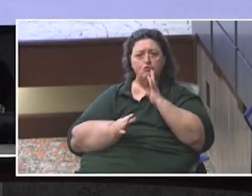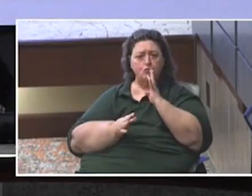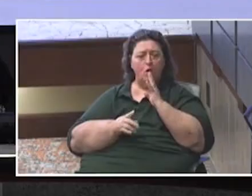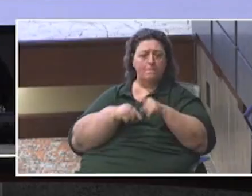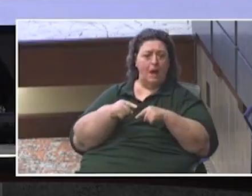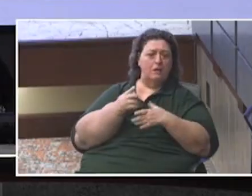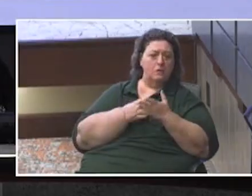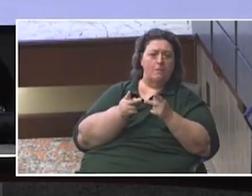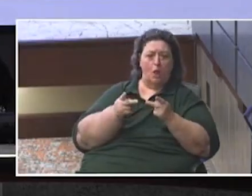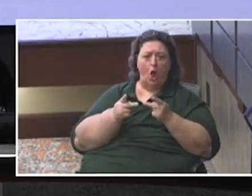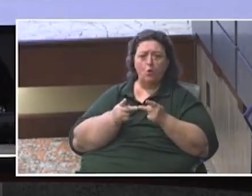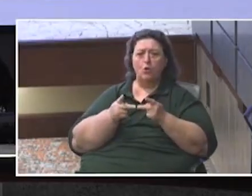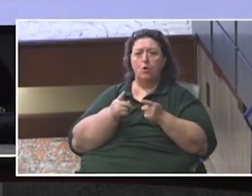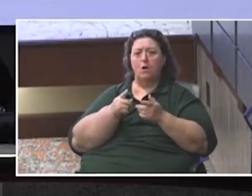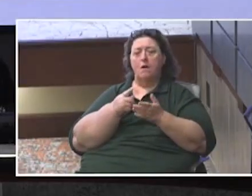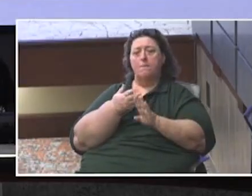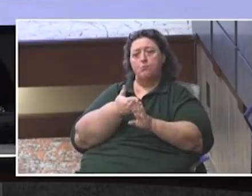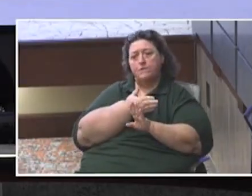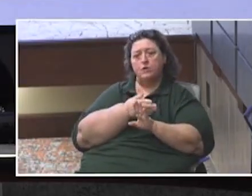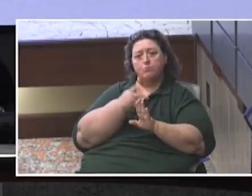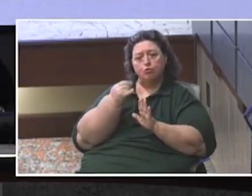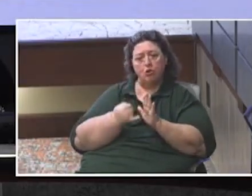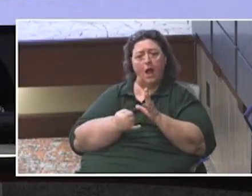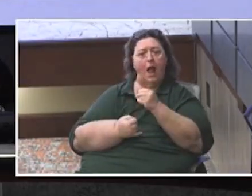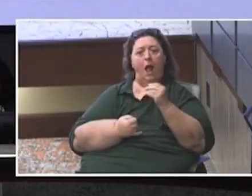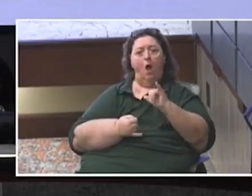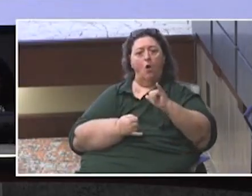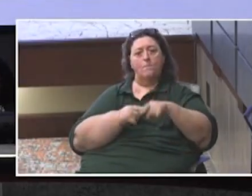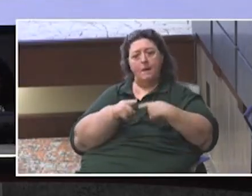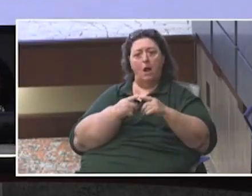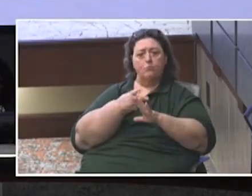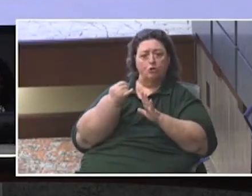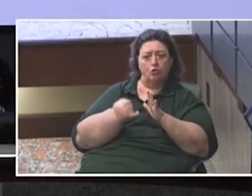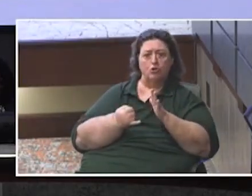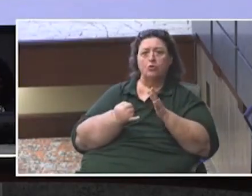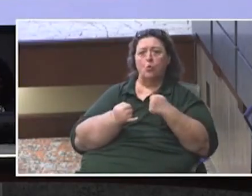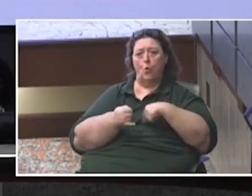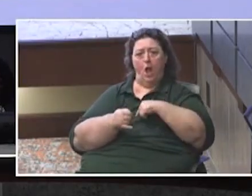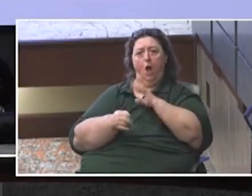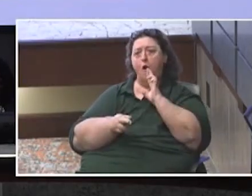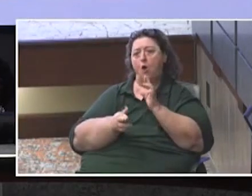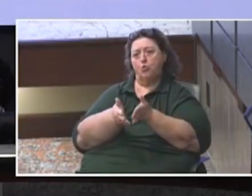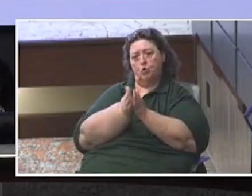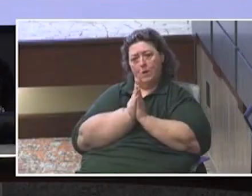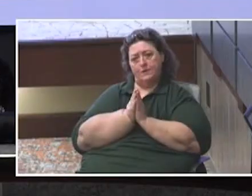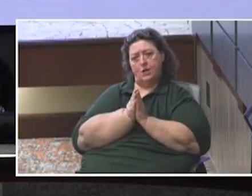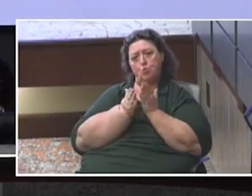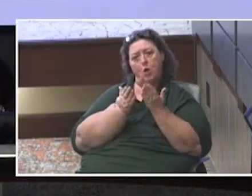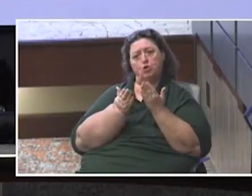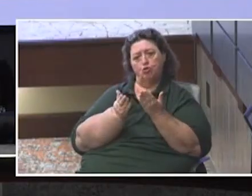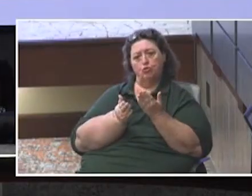some location of previous projects, as well as projects that are requesting resolutions of support,